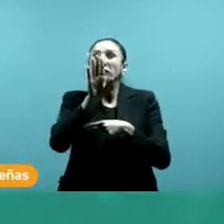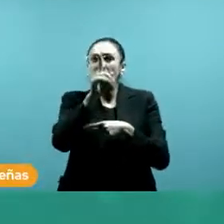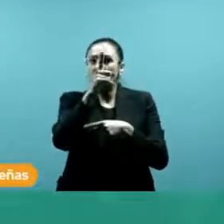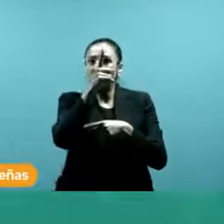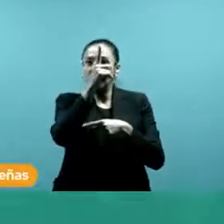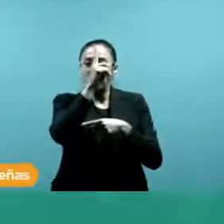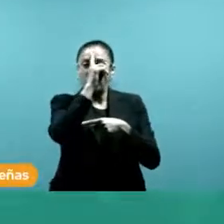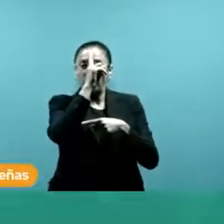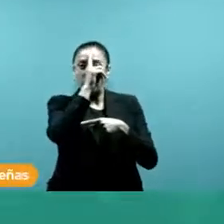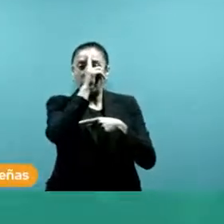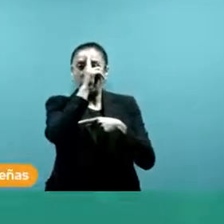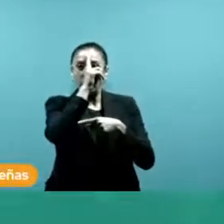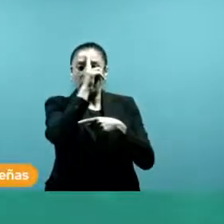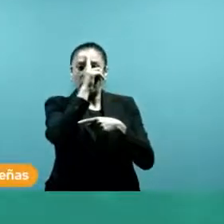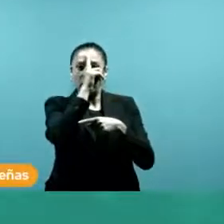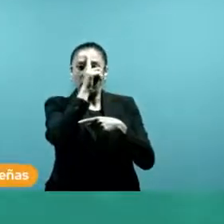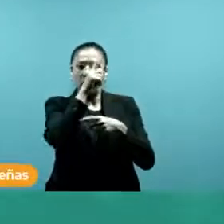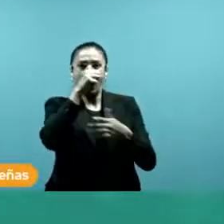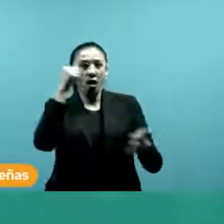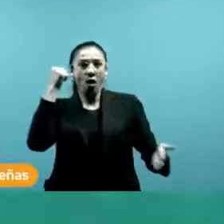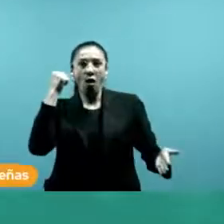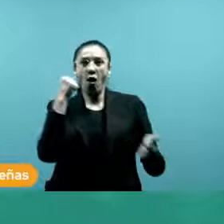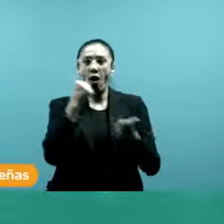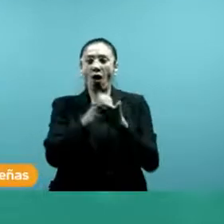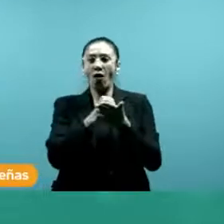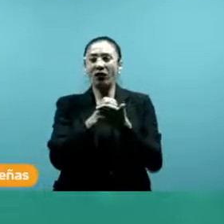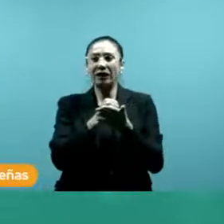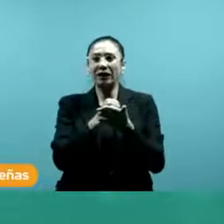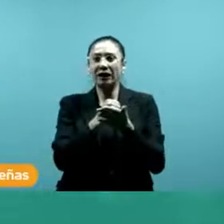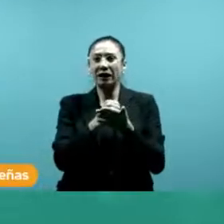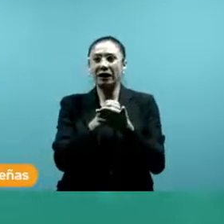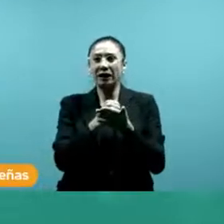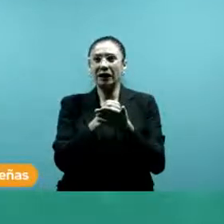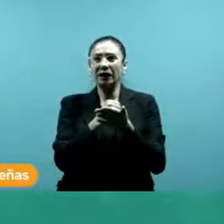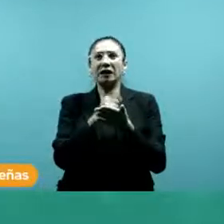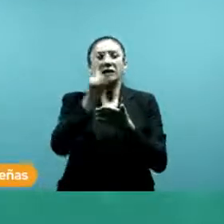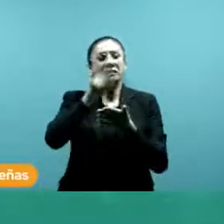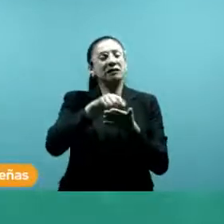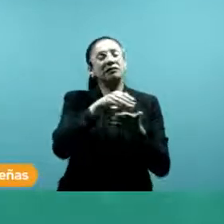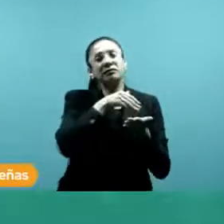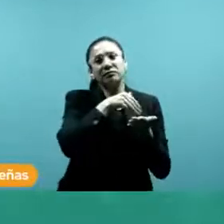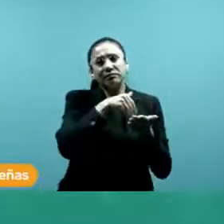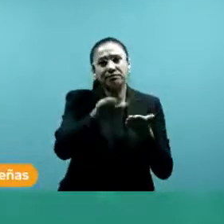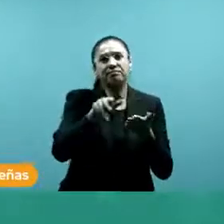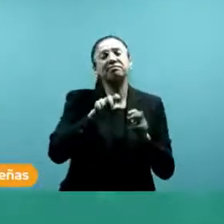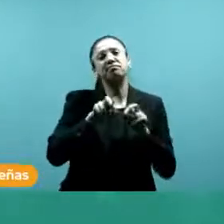kilometers of isolated zone, allowing different kinds of farming activity.